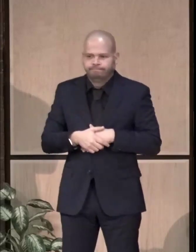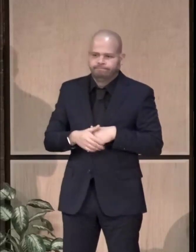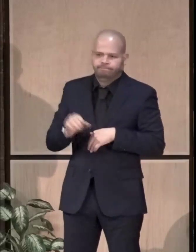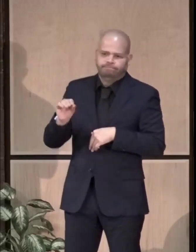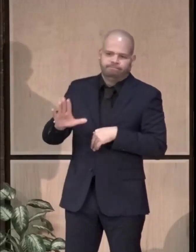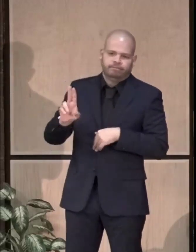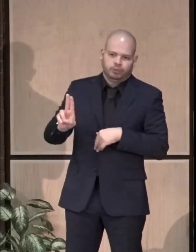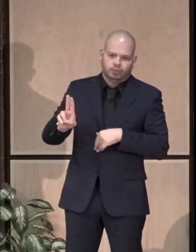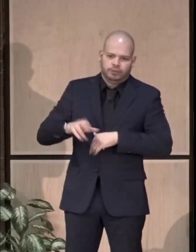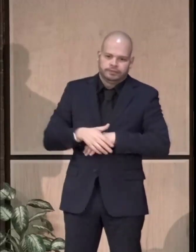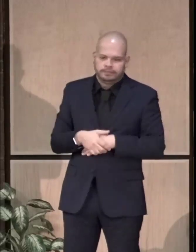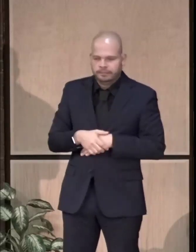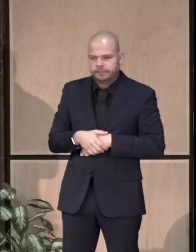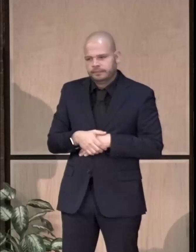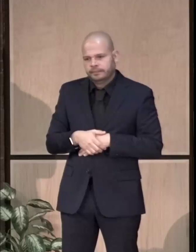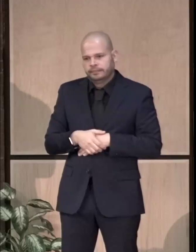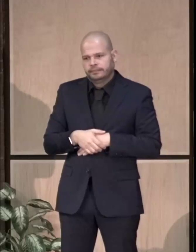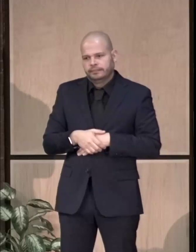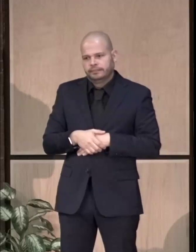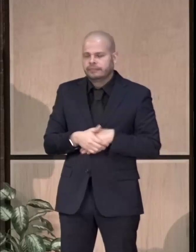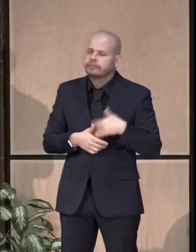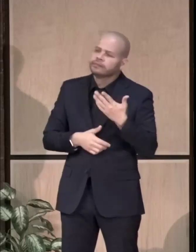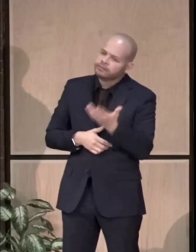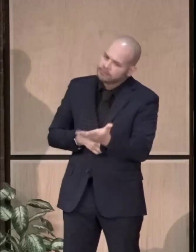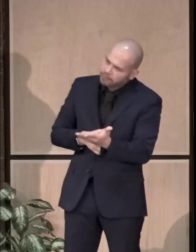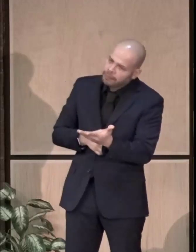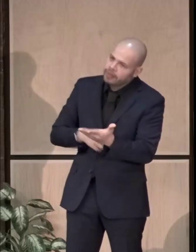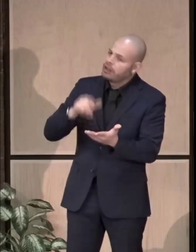there's some flexibility on the part of